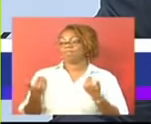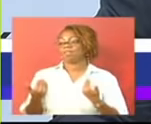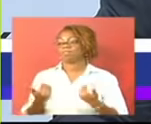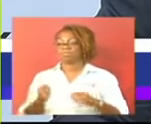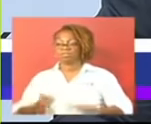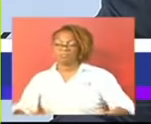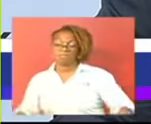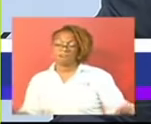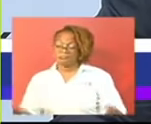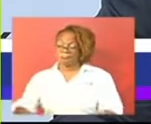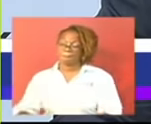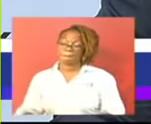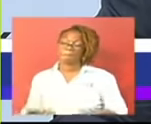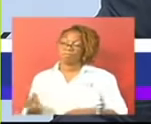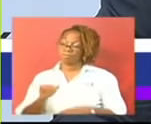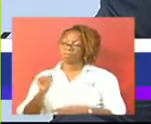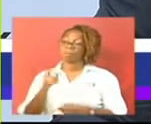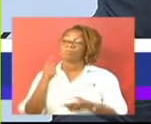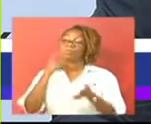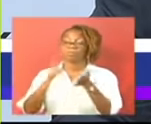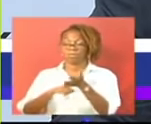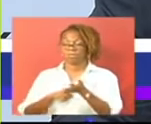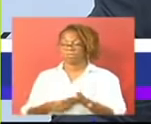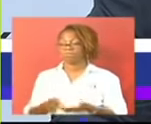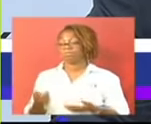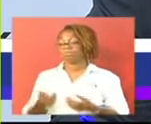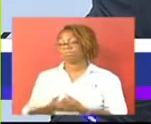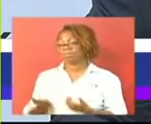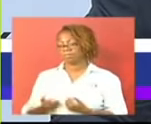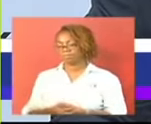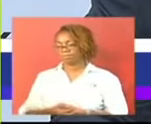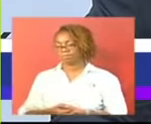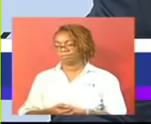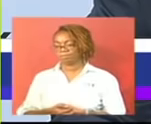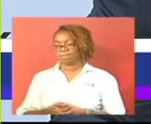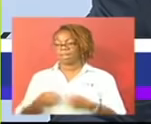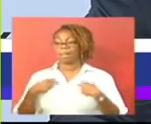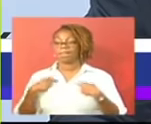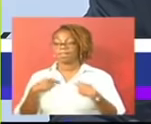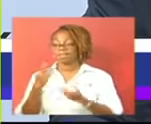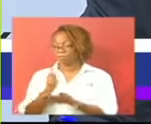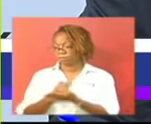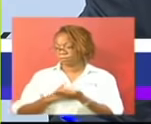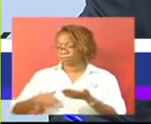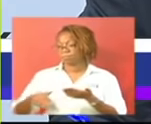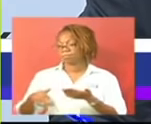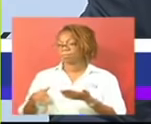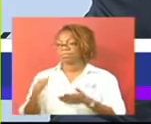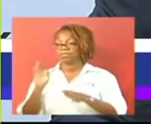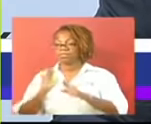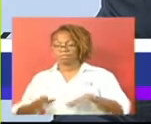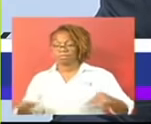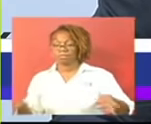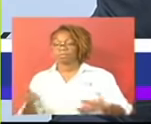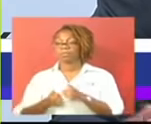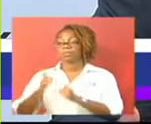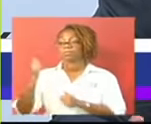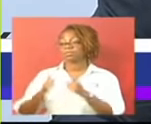that the absence or the lower levels of certain kinds of receptors in pediatric patients